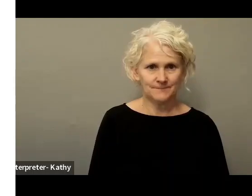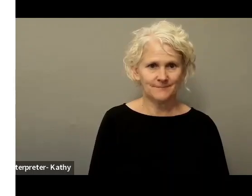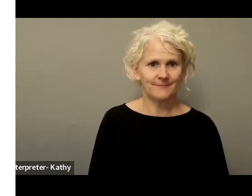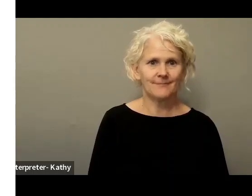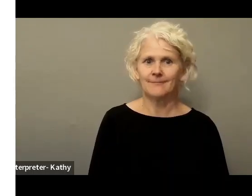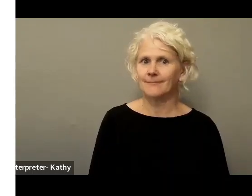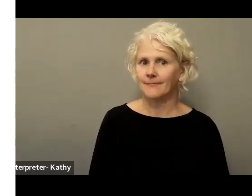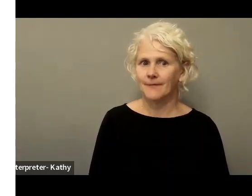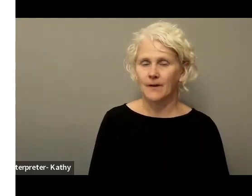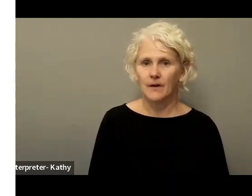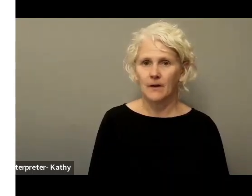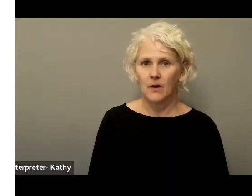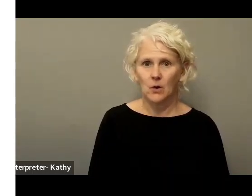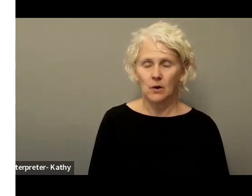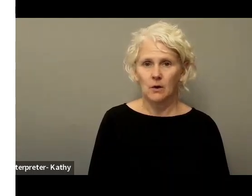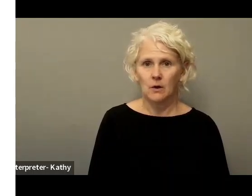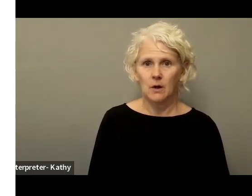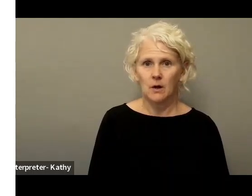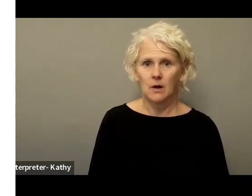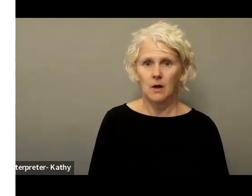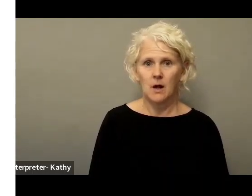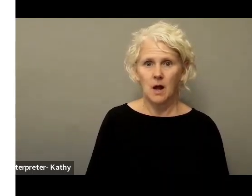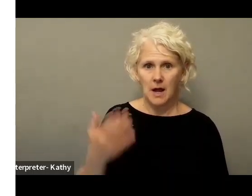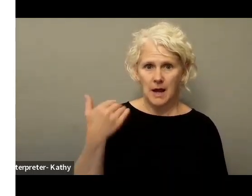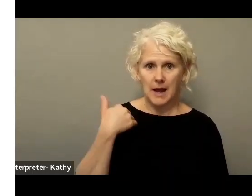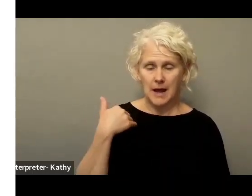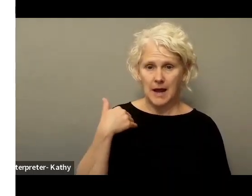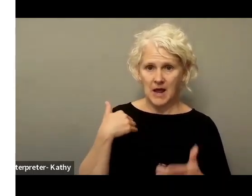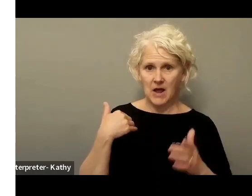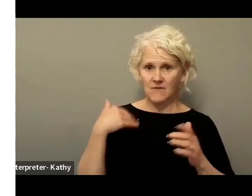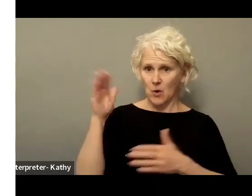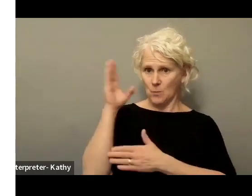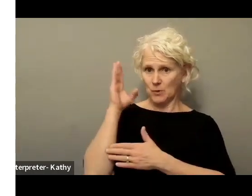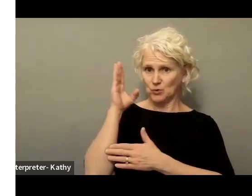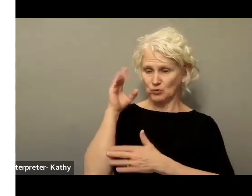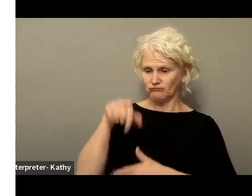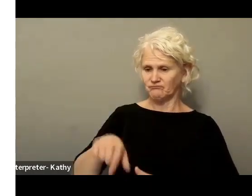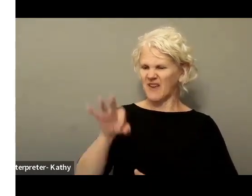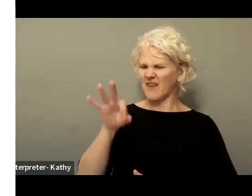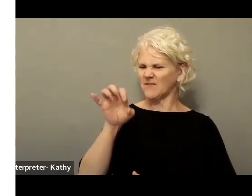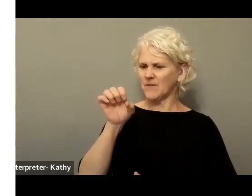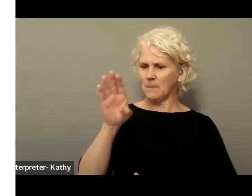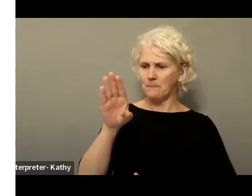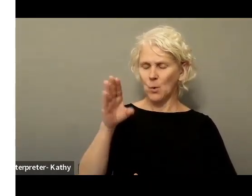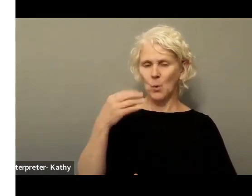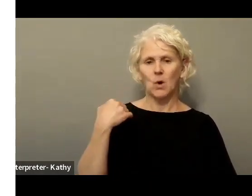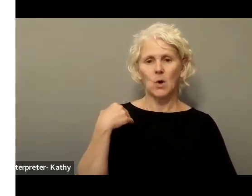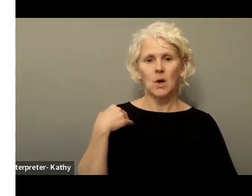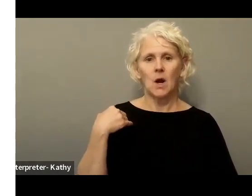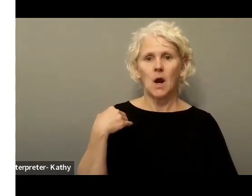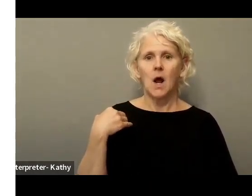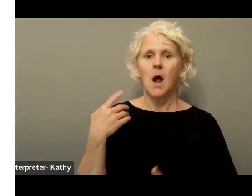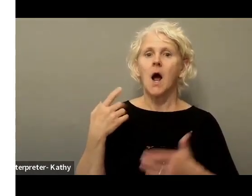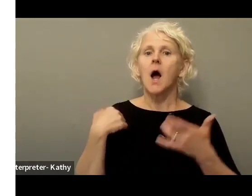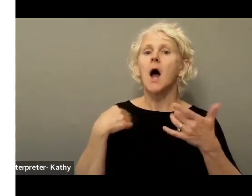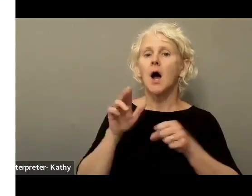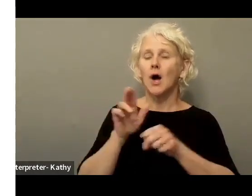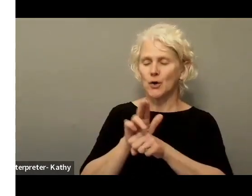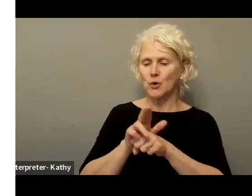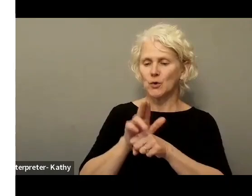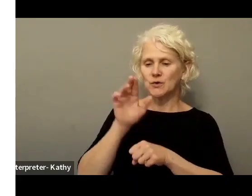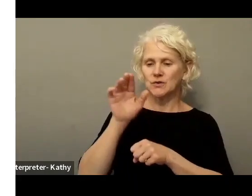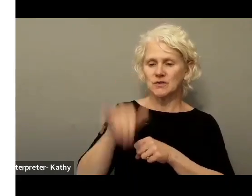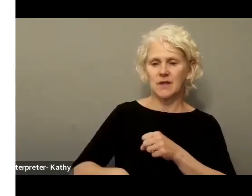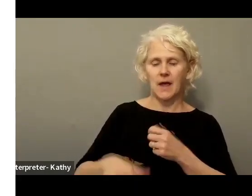So I gave a presentation at the Leading Age Minnesota Institute this February, I think it was. And I used the